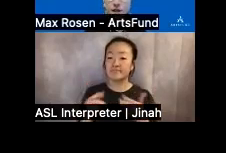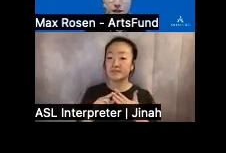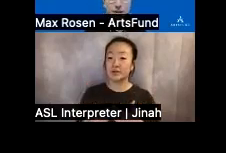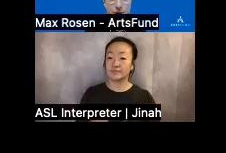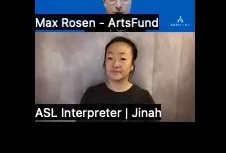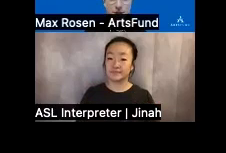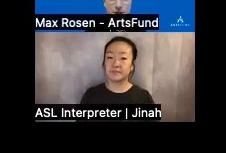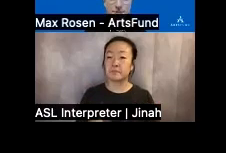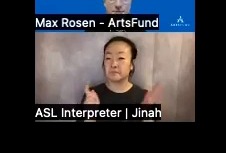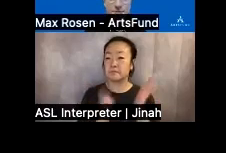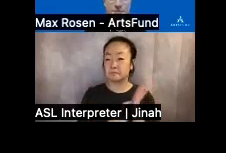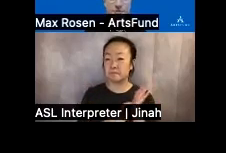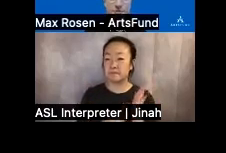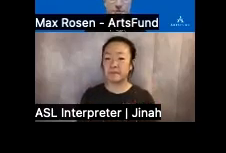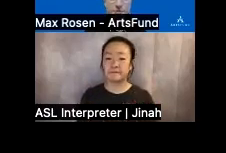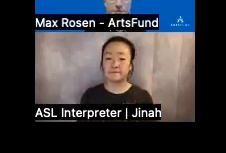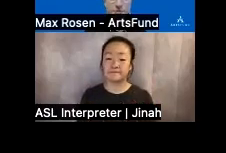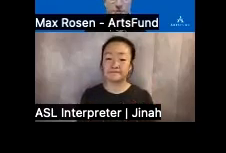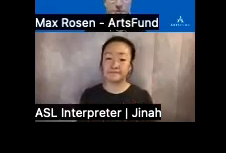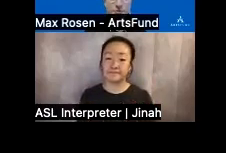I'll click that box.